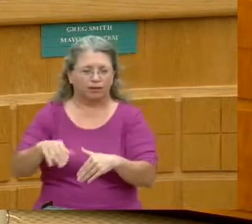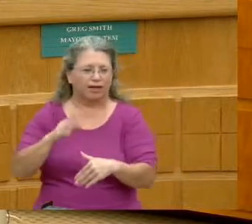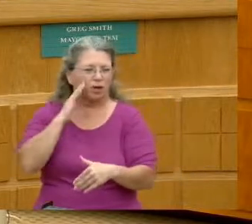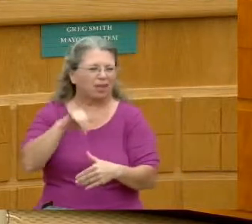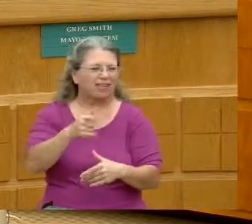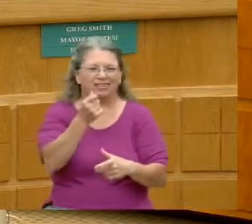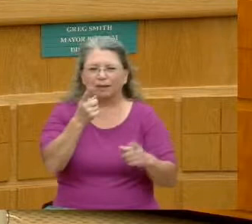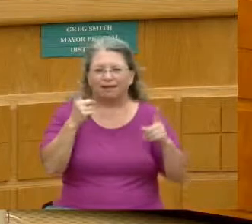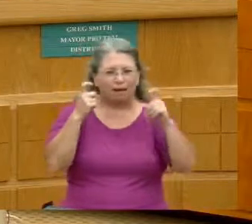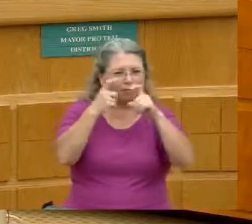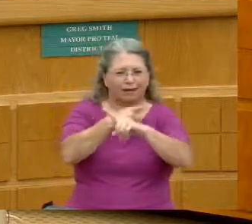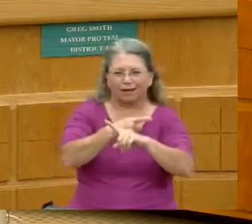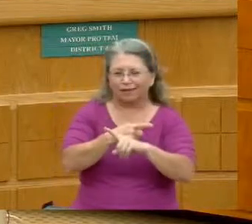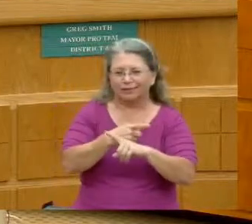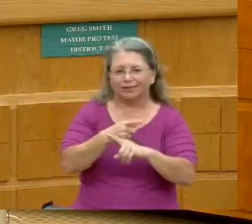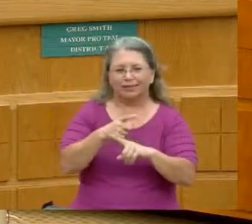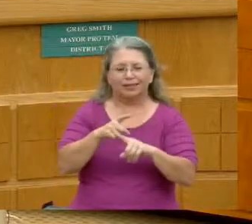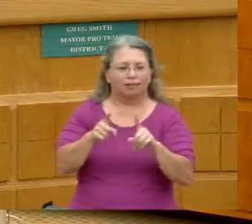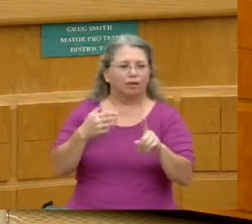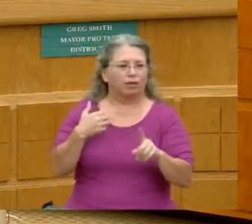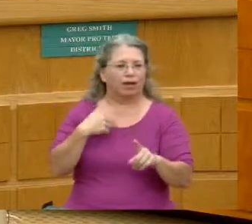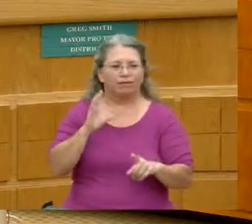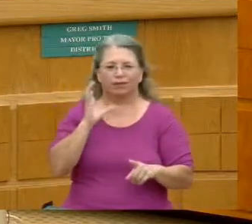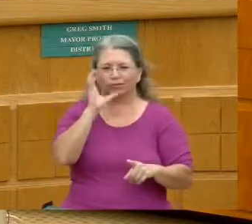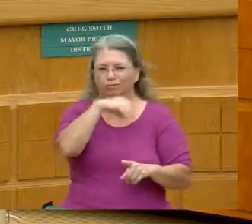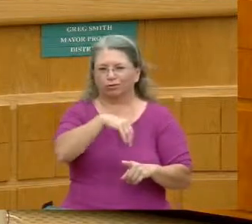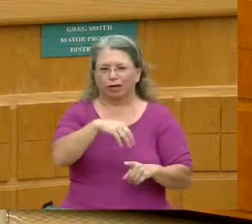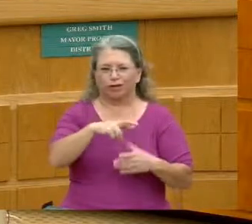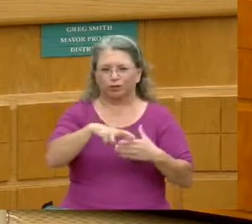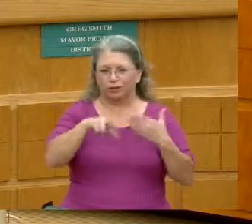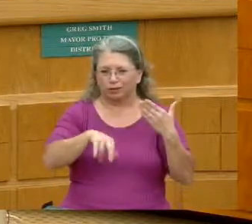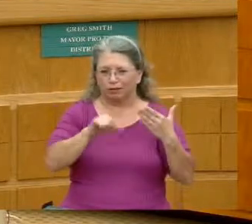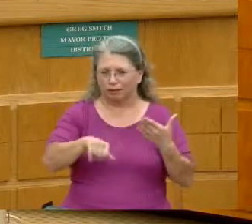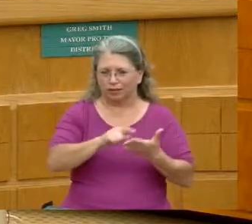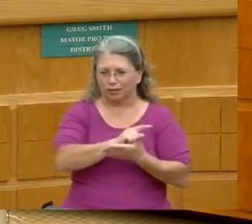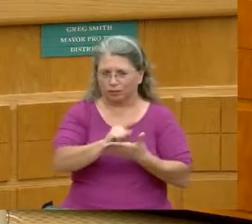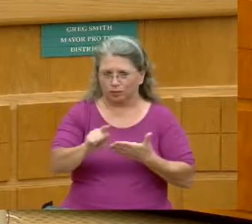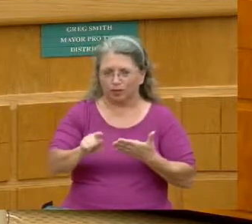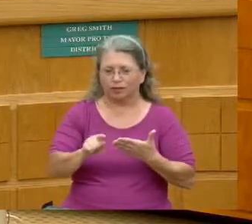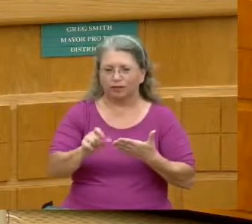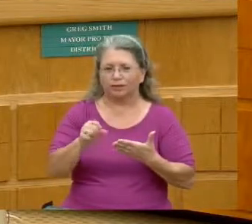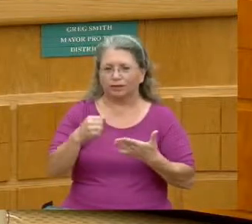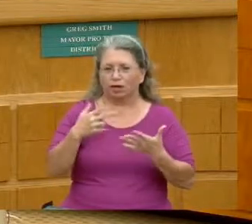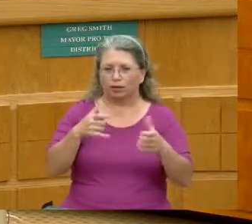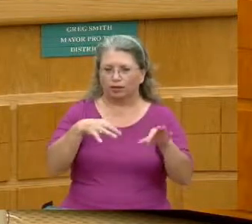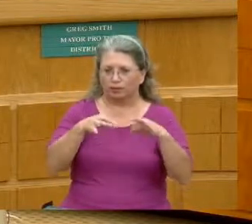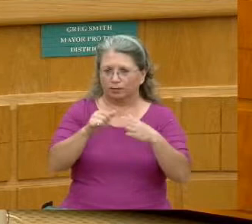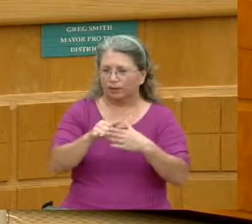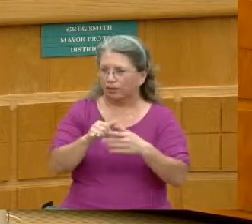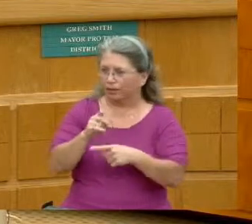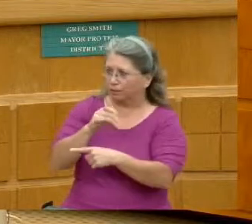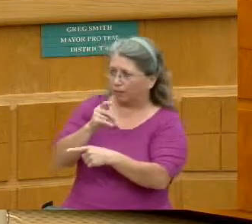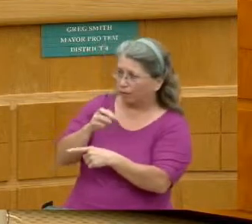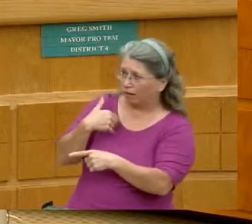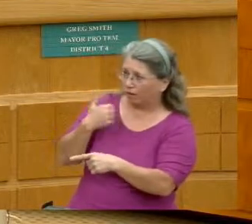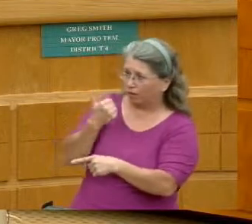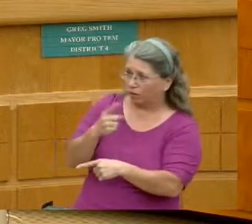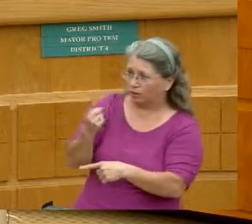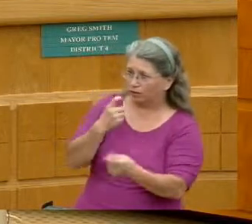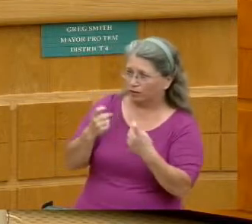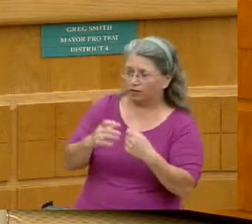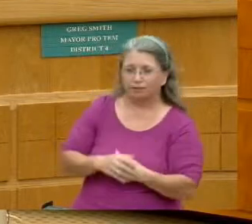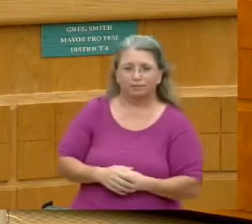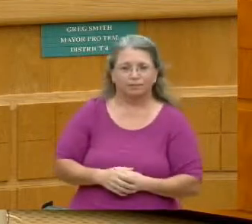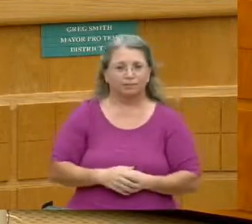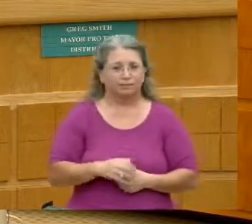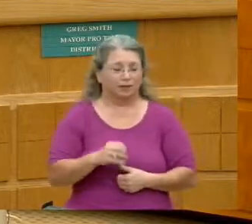complicated, but we have a weird result this week, so I wanted to spend a little bit of time explaining it. Peter, do you have any questions? Okay, so I